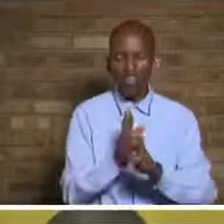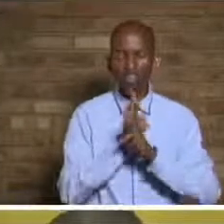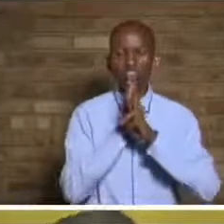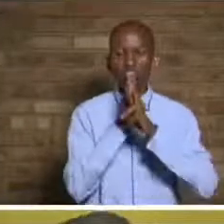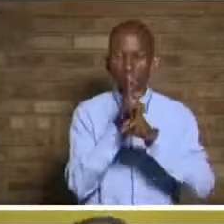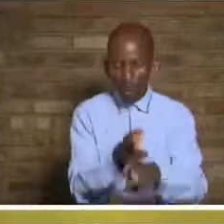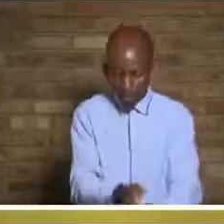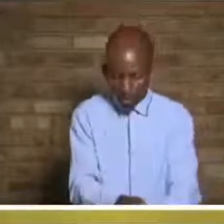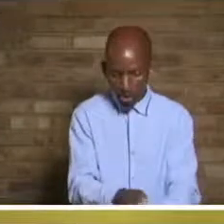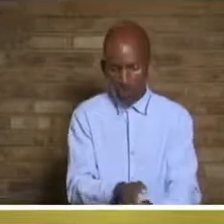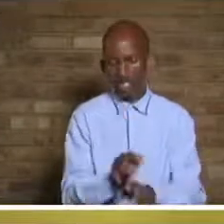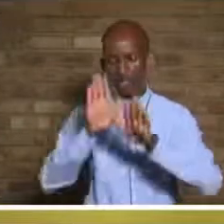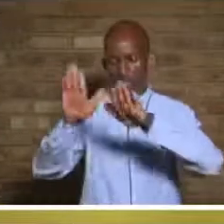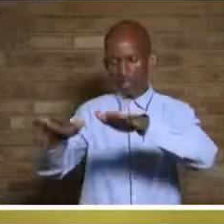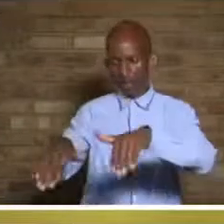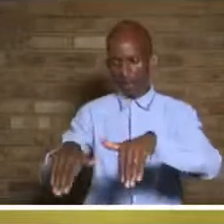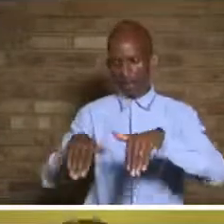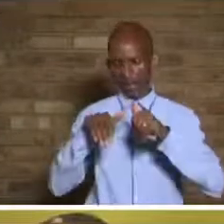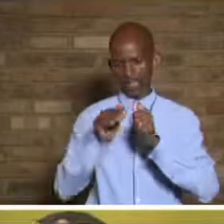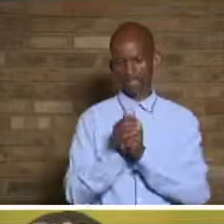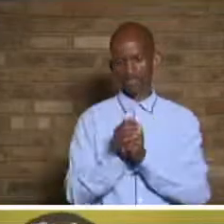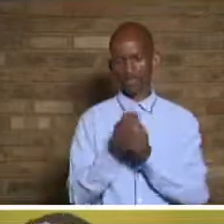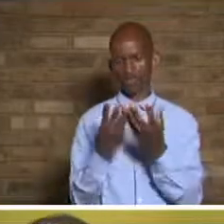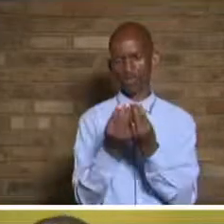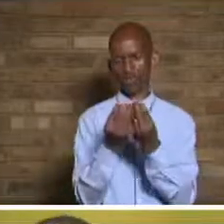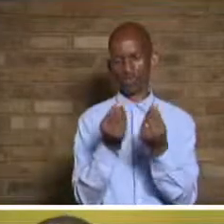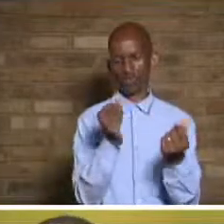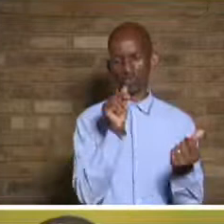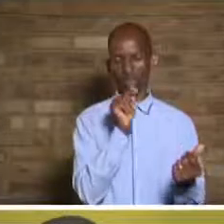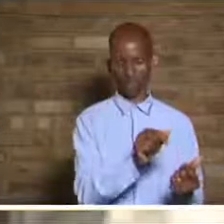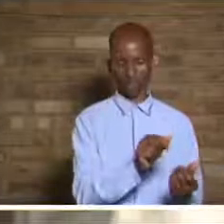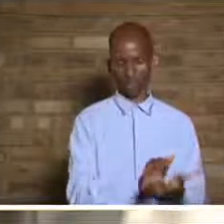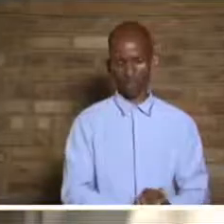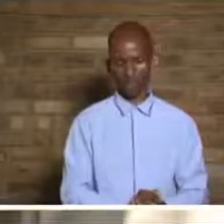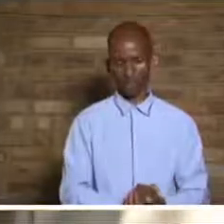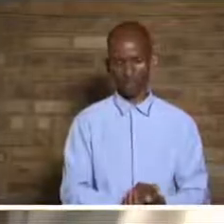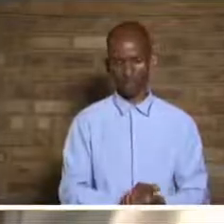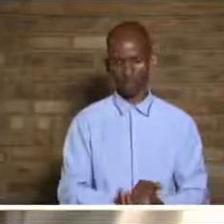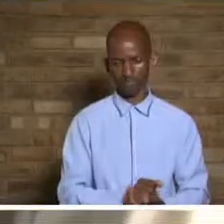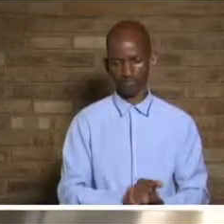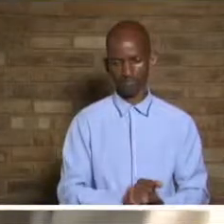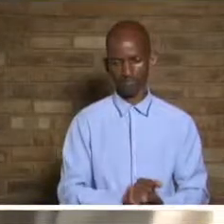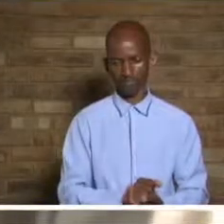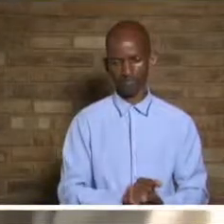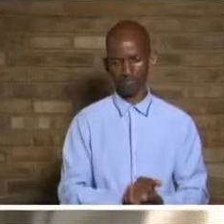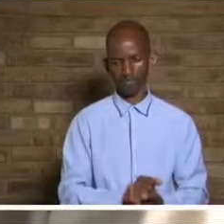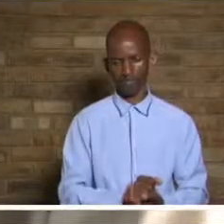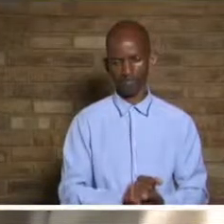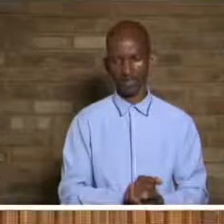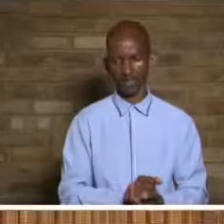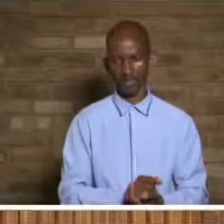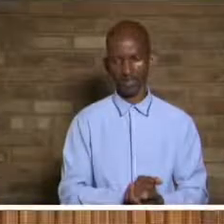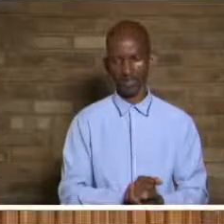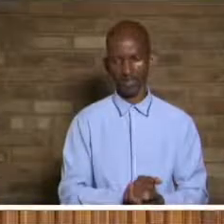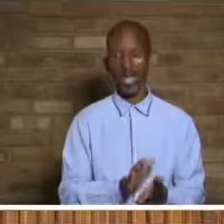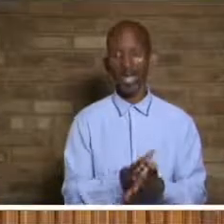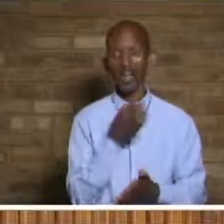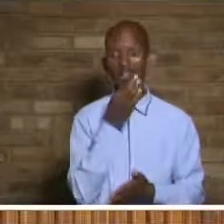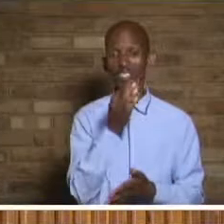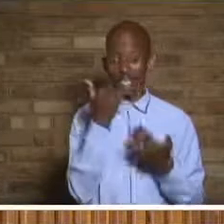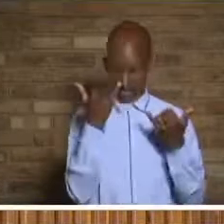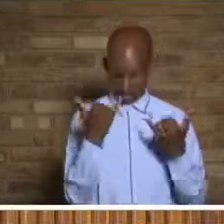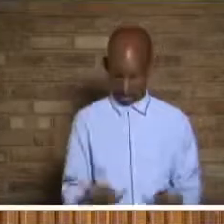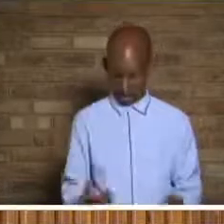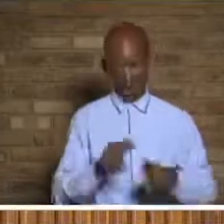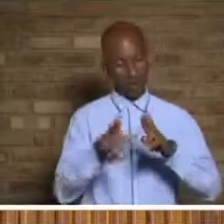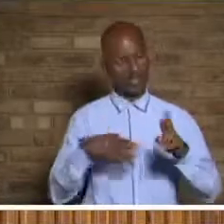parliament for consideration. Leyo report noma leso sethulo sisihambise eParliament. And we've raised that here, we